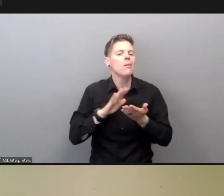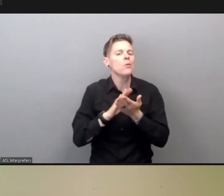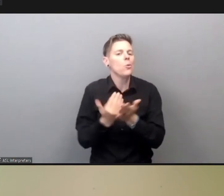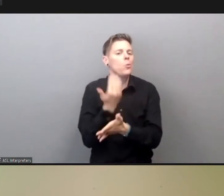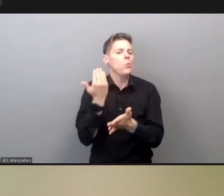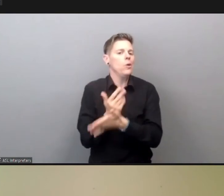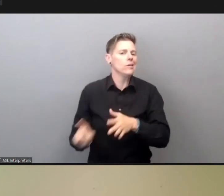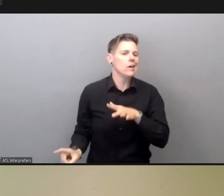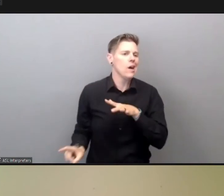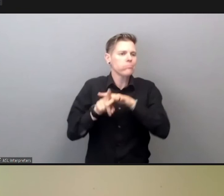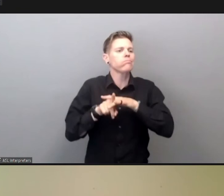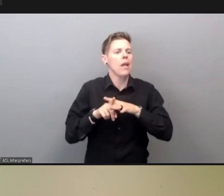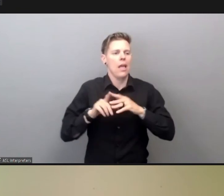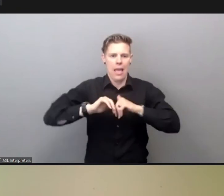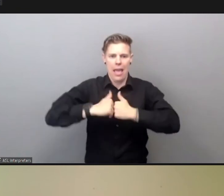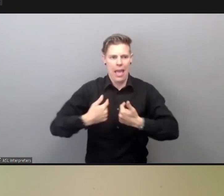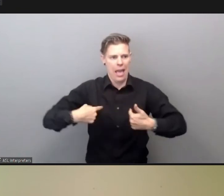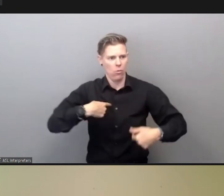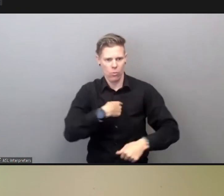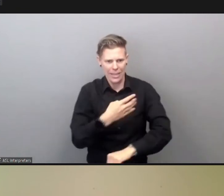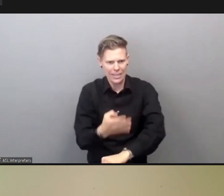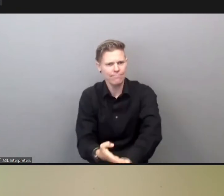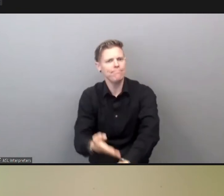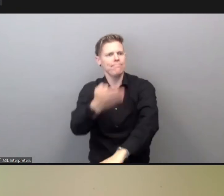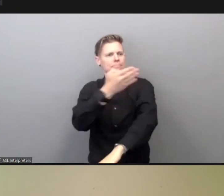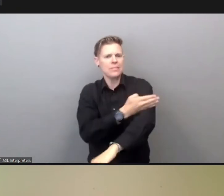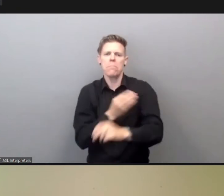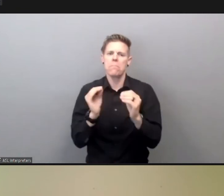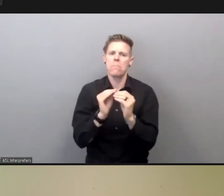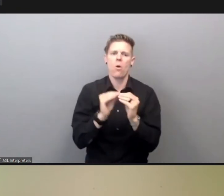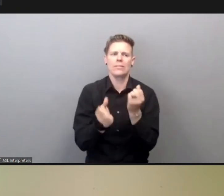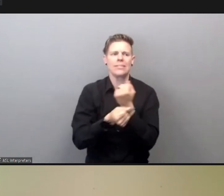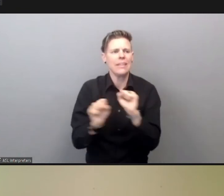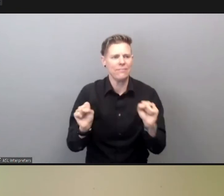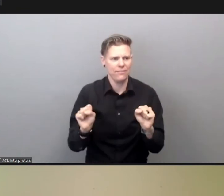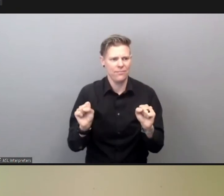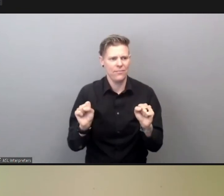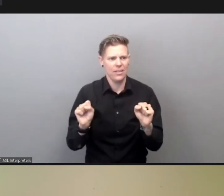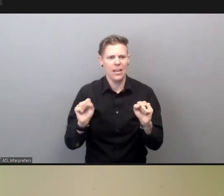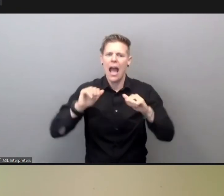but maybe they do wear masks at work to reduce their risk, or